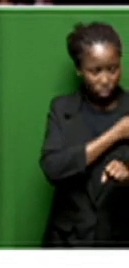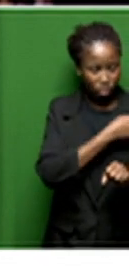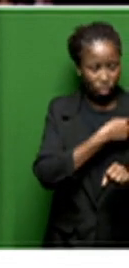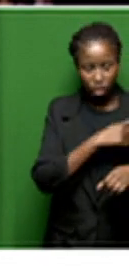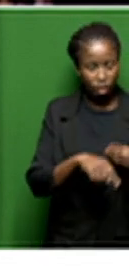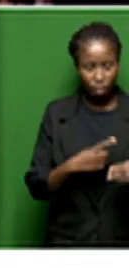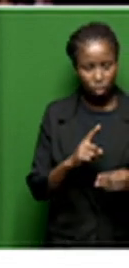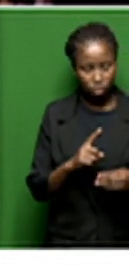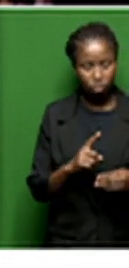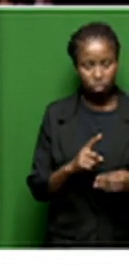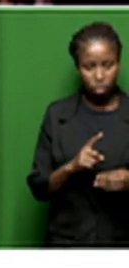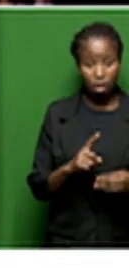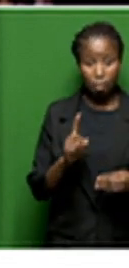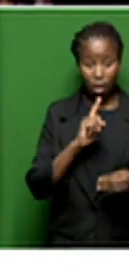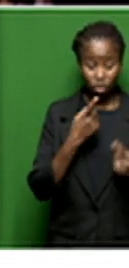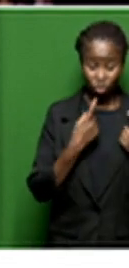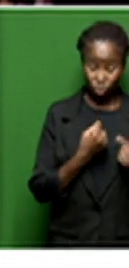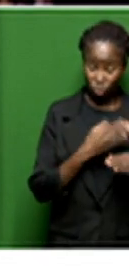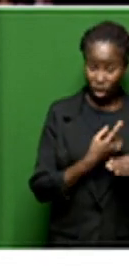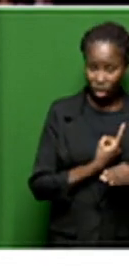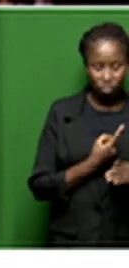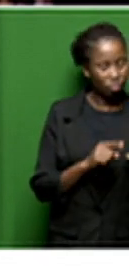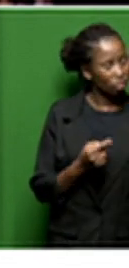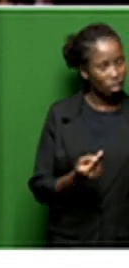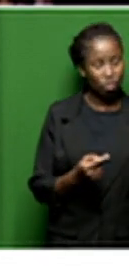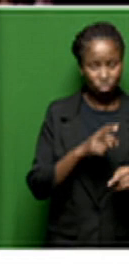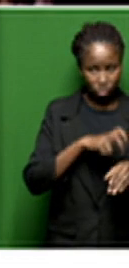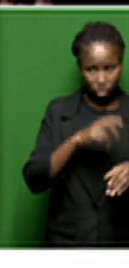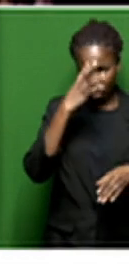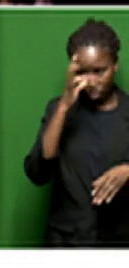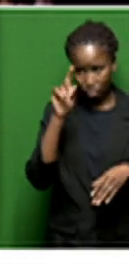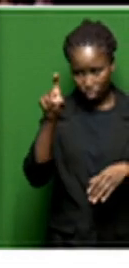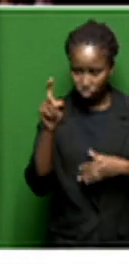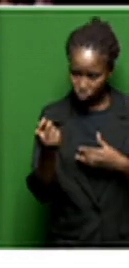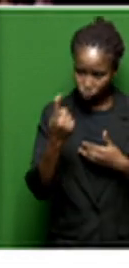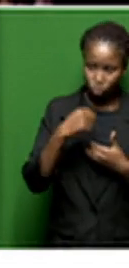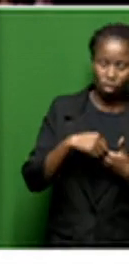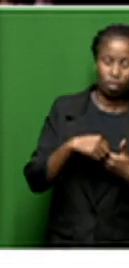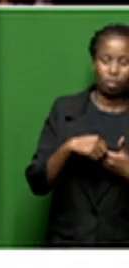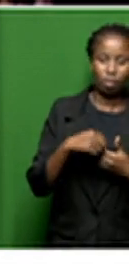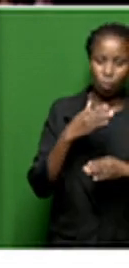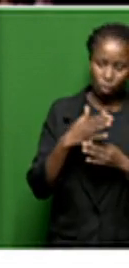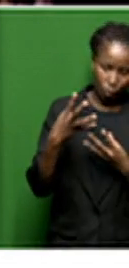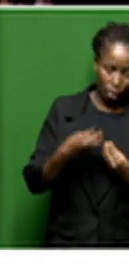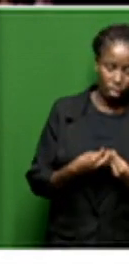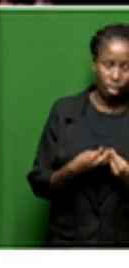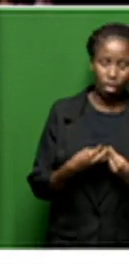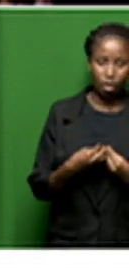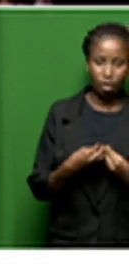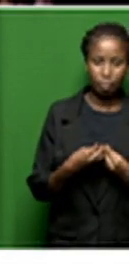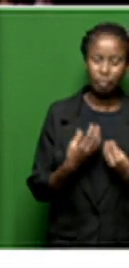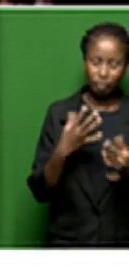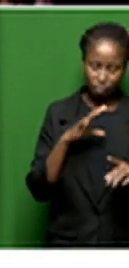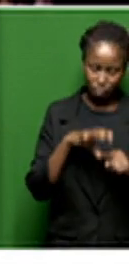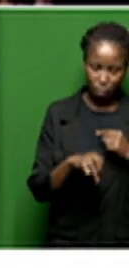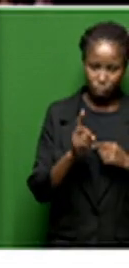alone. We need government to do this as well. It's a difficult job. And what we're finding is